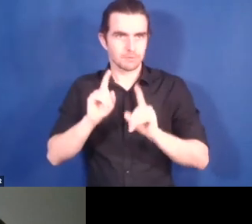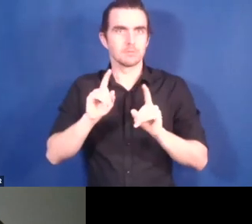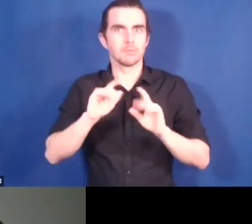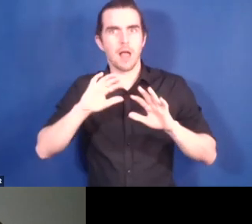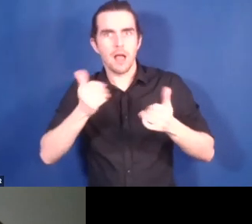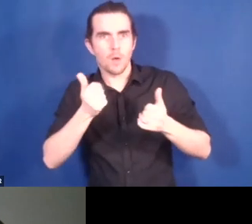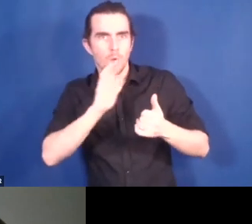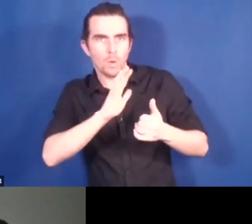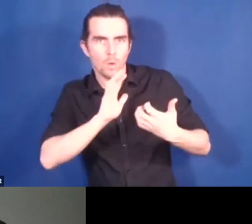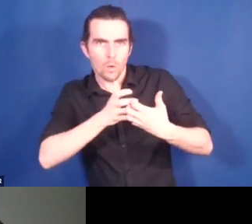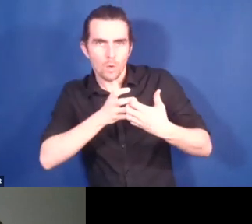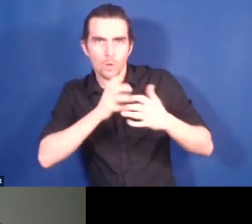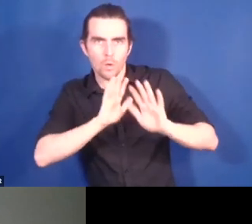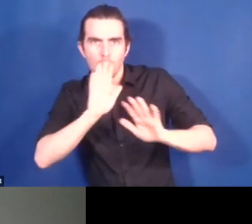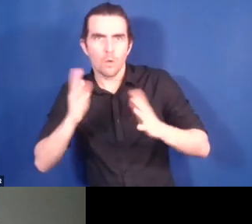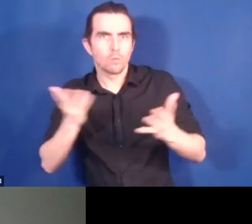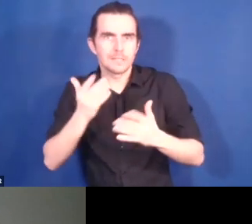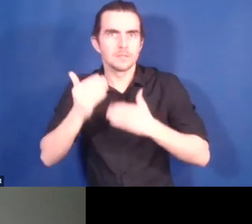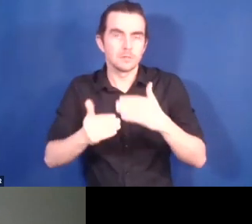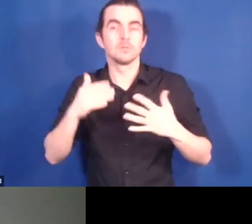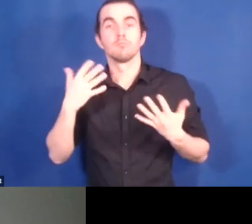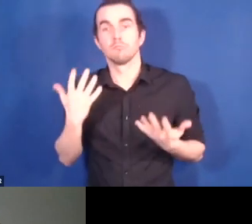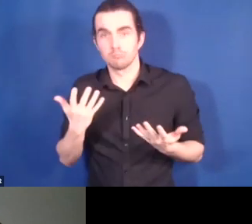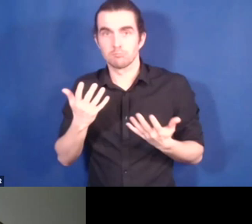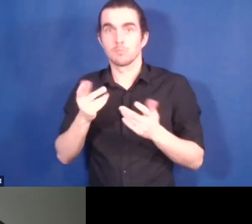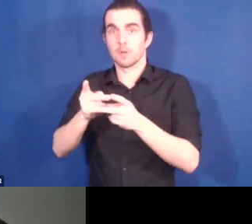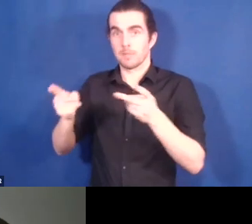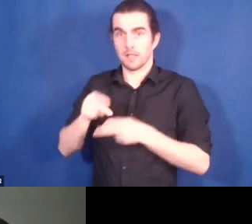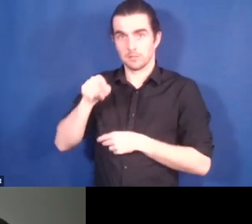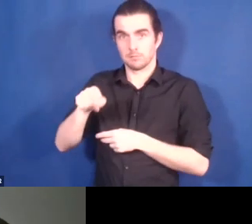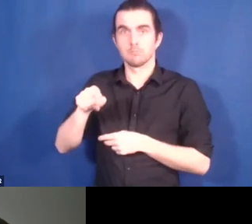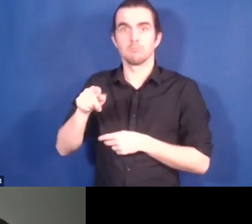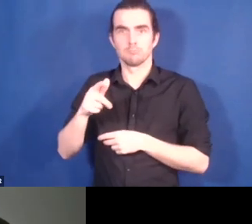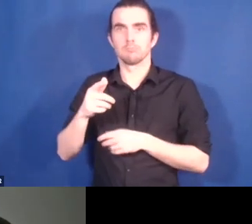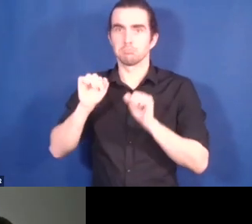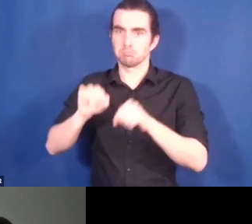of shelter than that which you were just talking about related to DIFA.